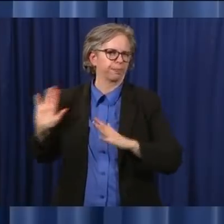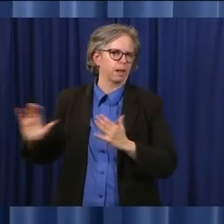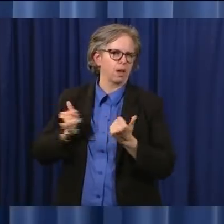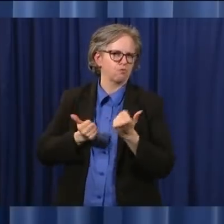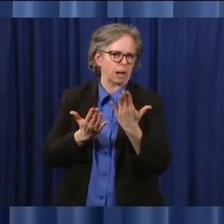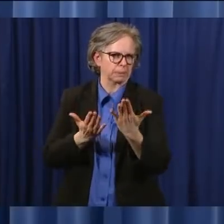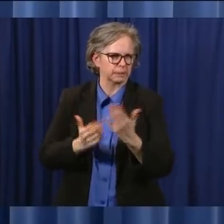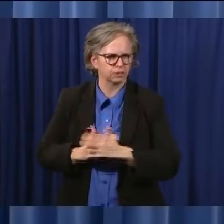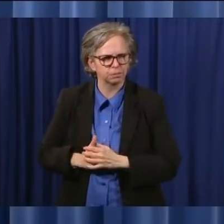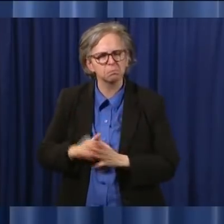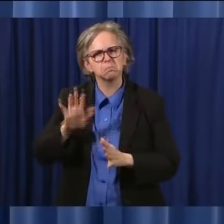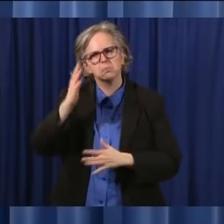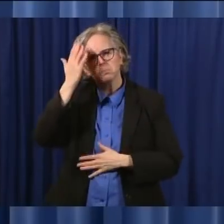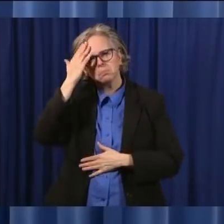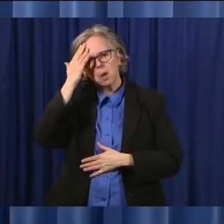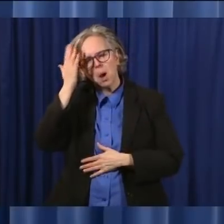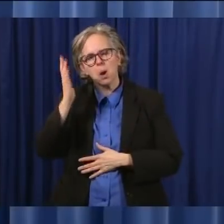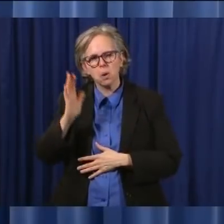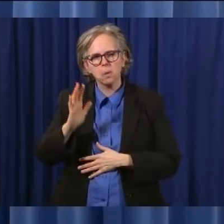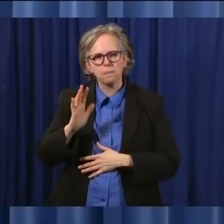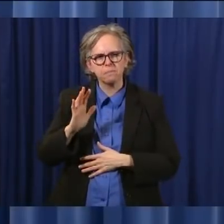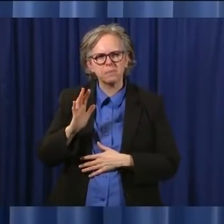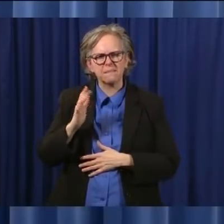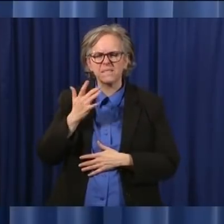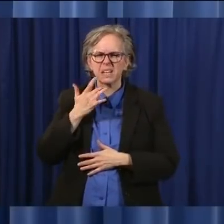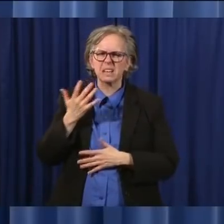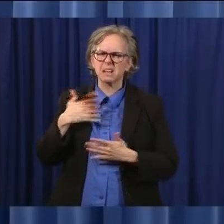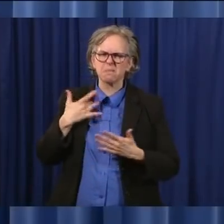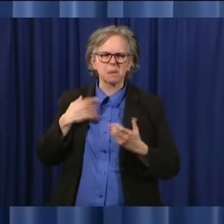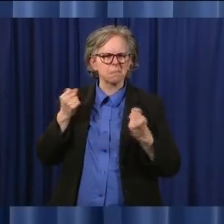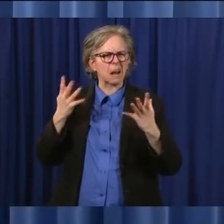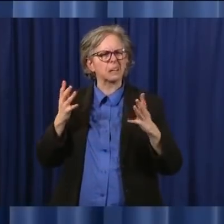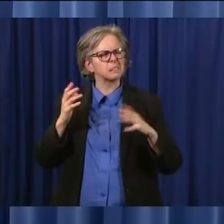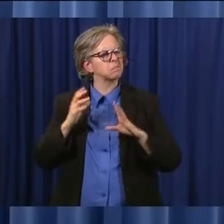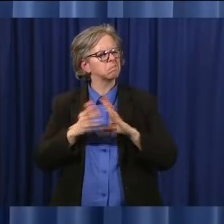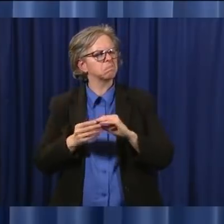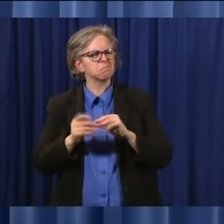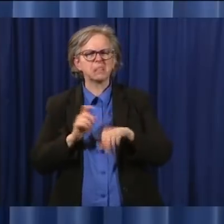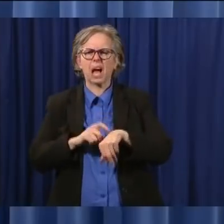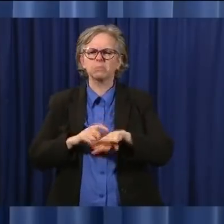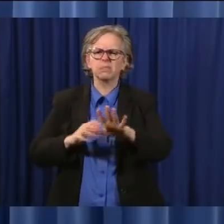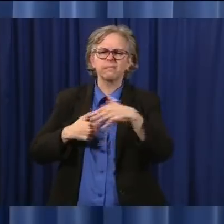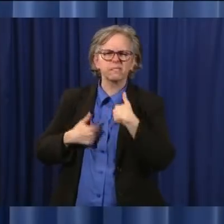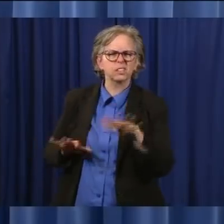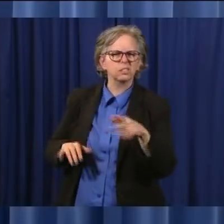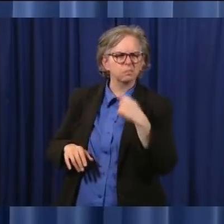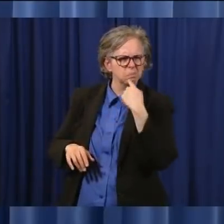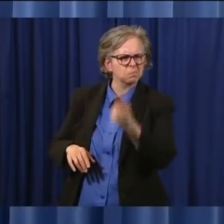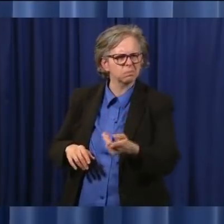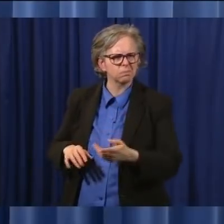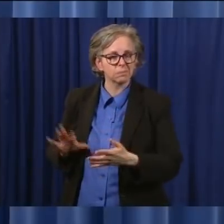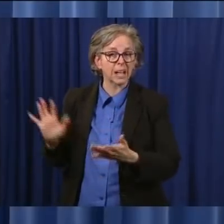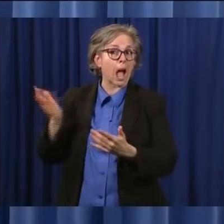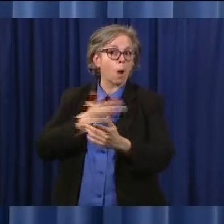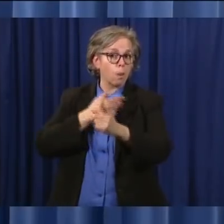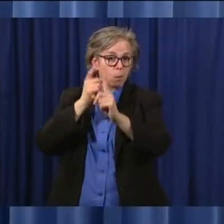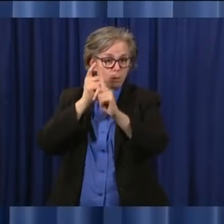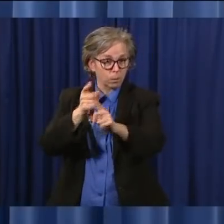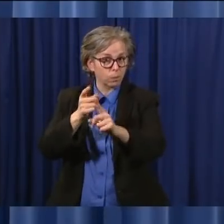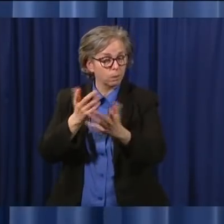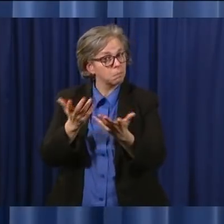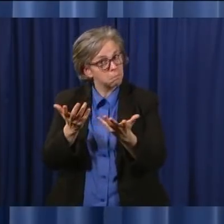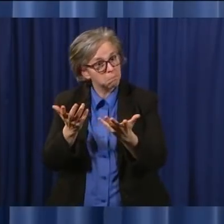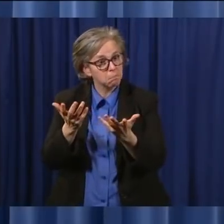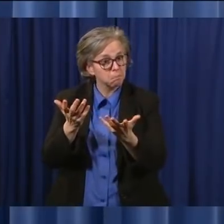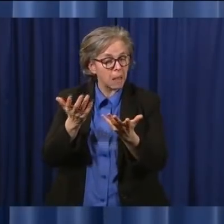I think I've stated at this podium a number of times an objective, and I don't know whether that objective can be achieved, but that is